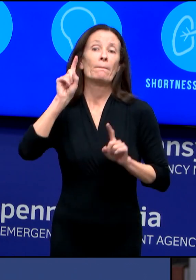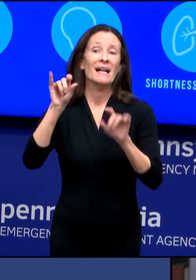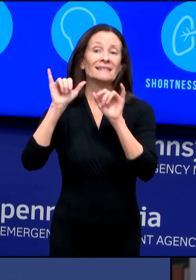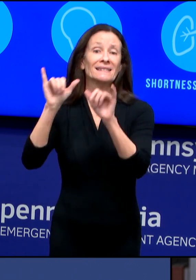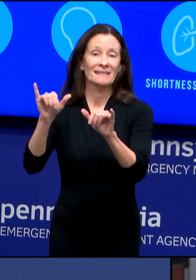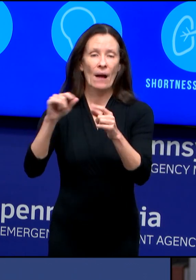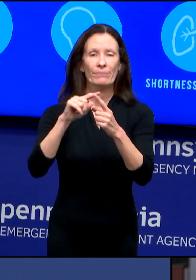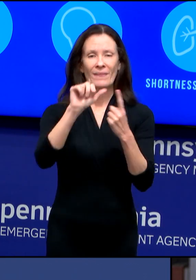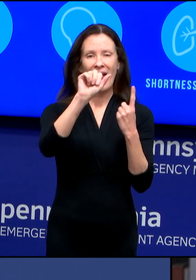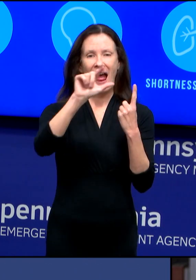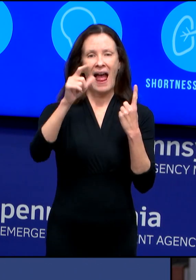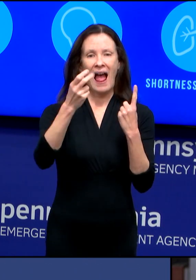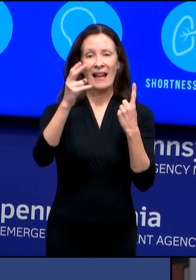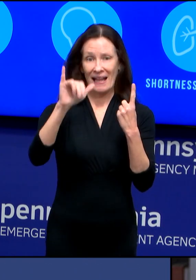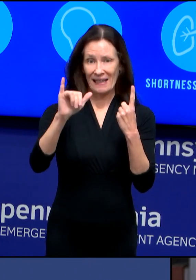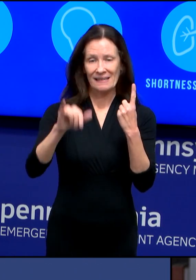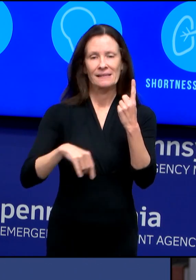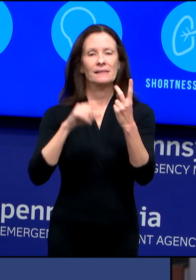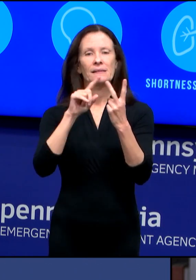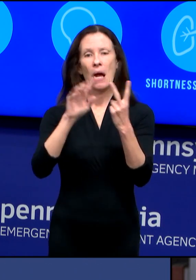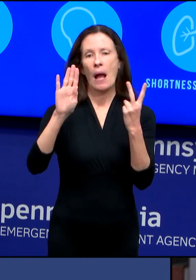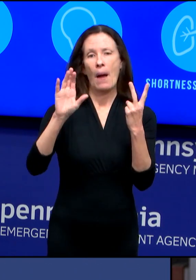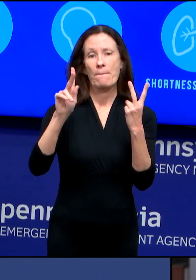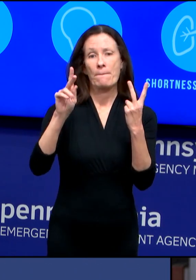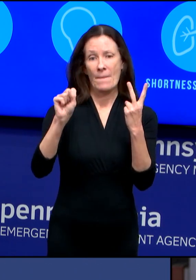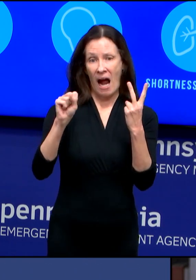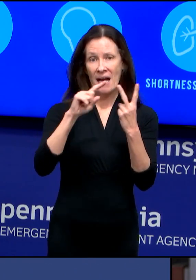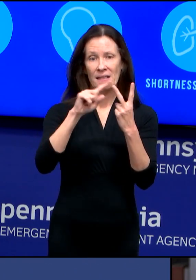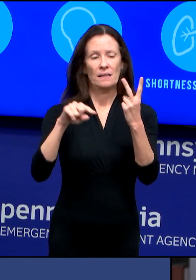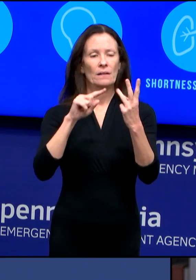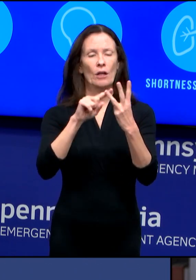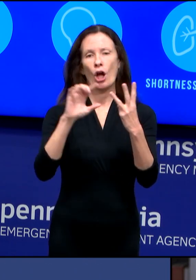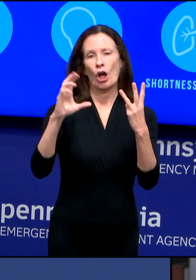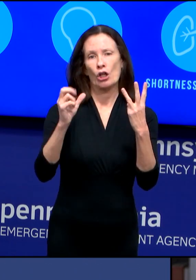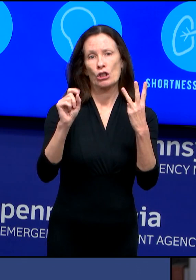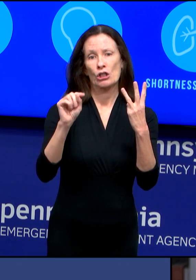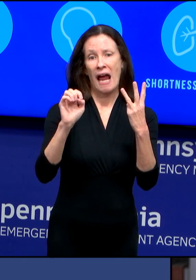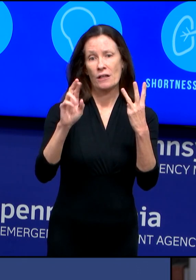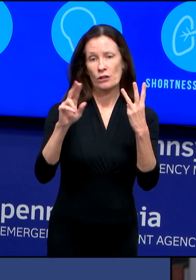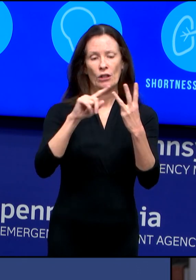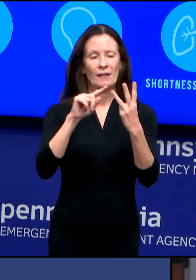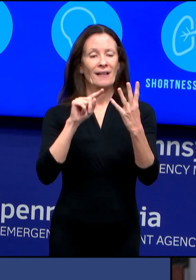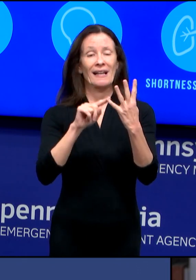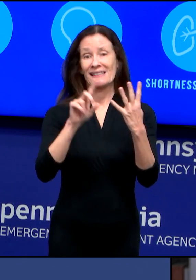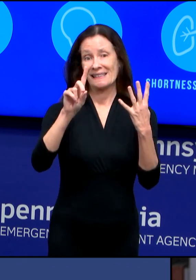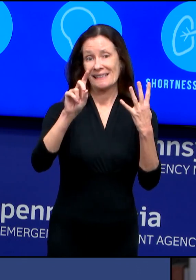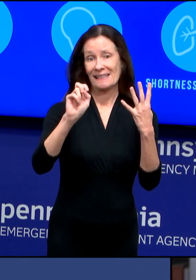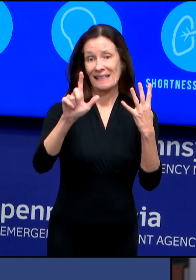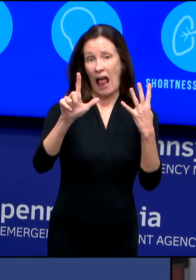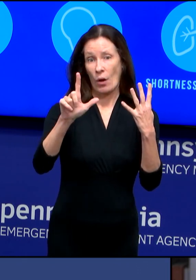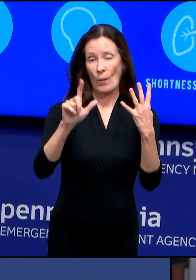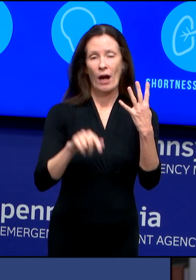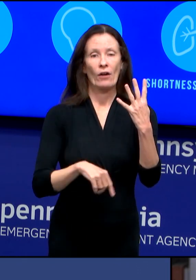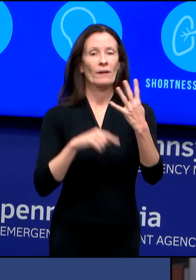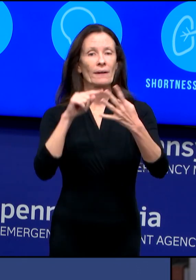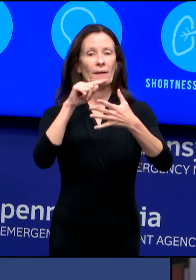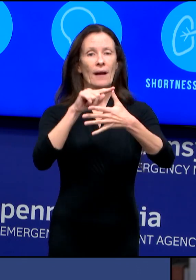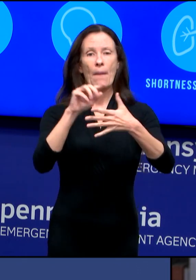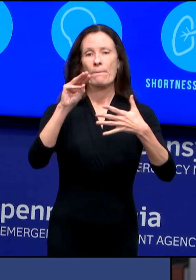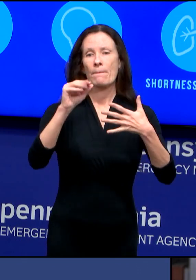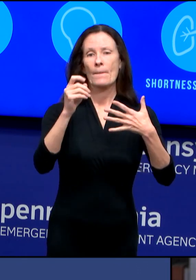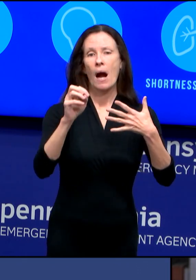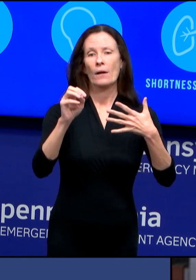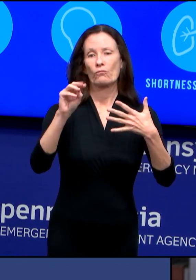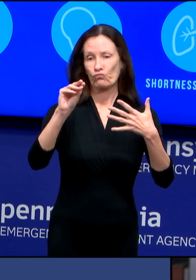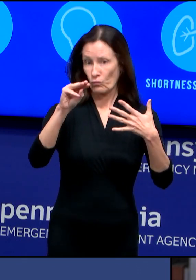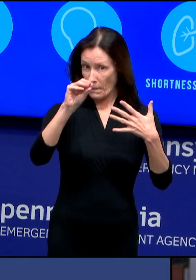on allowable activities, as well as information for people who have no permanent home. This stay-at-home order will